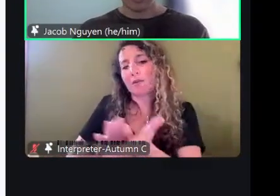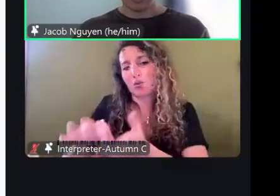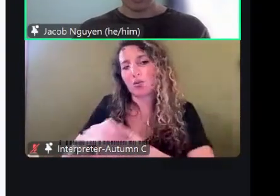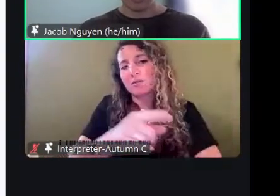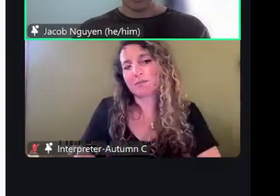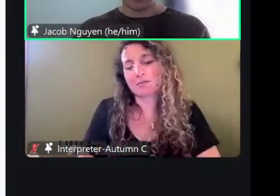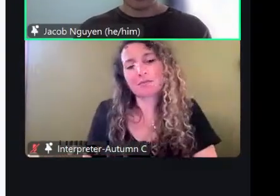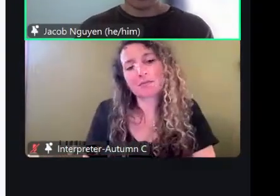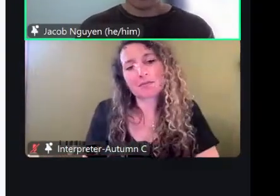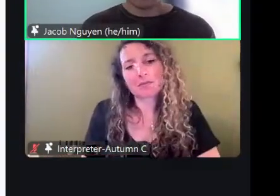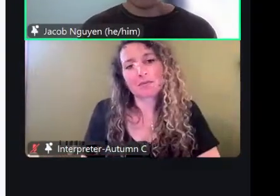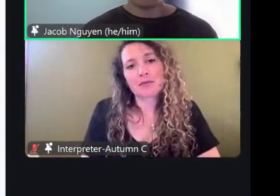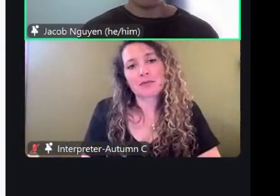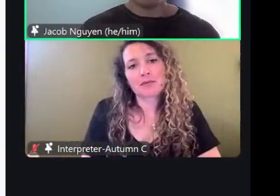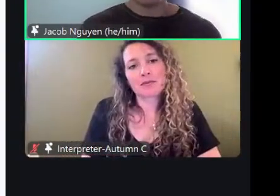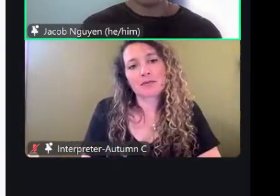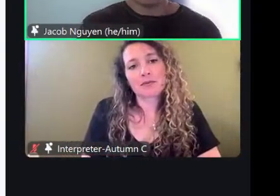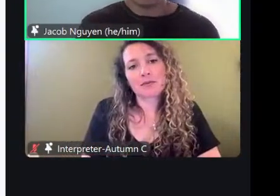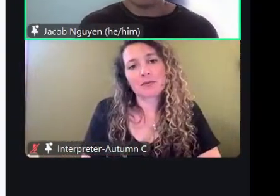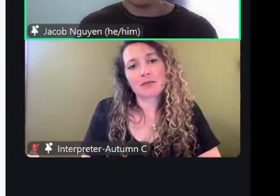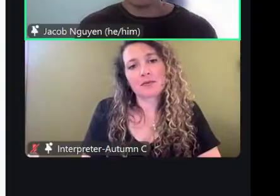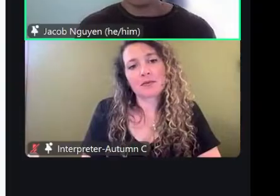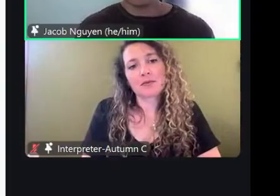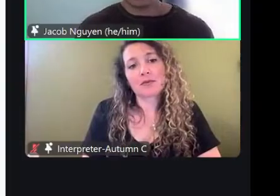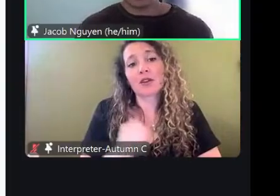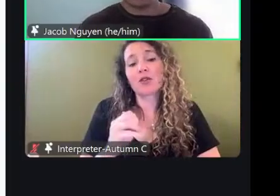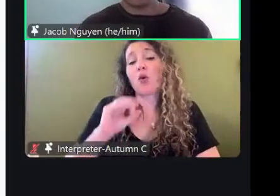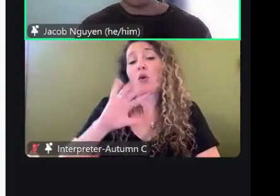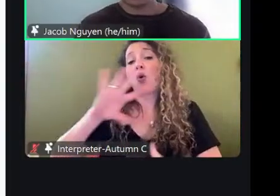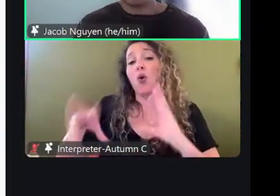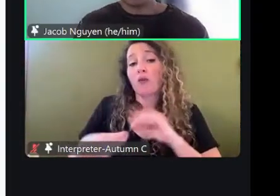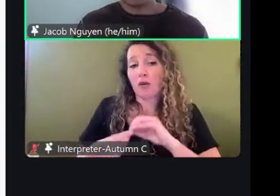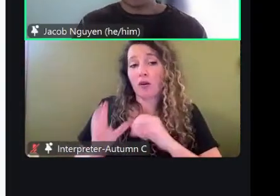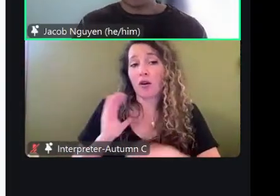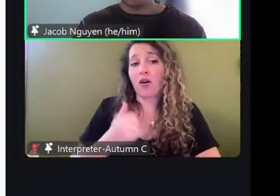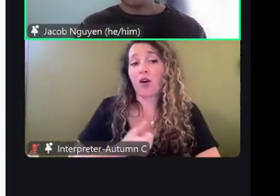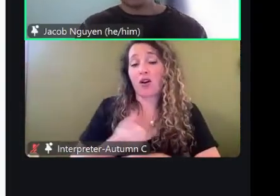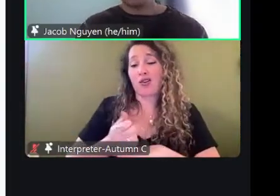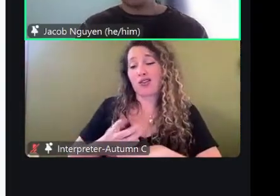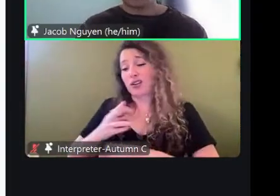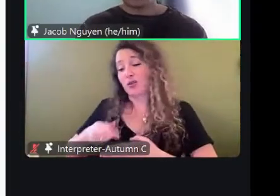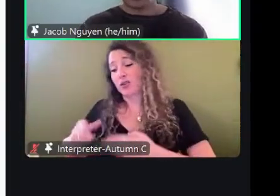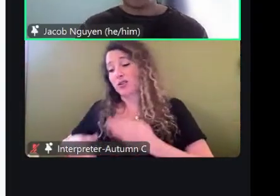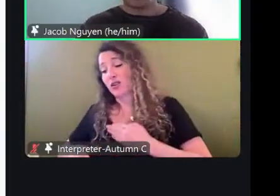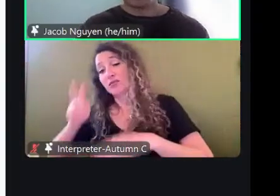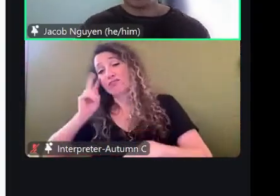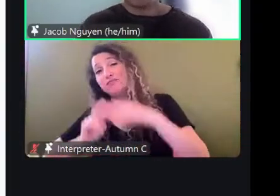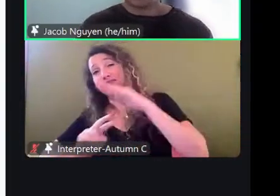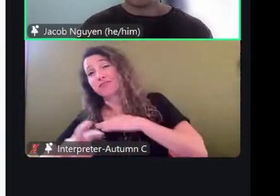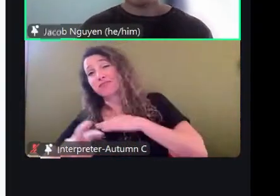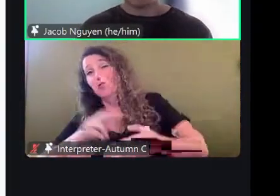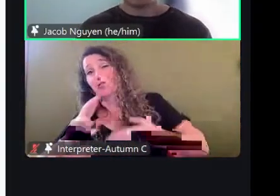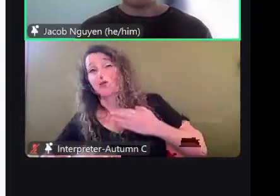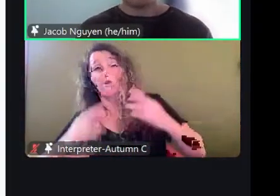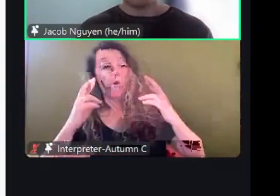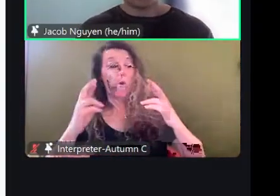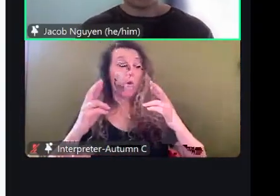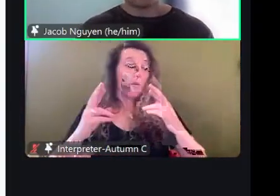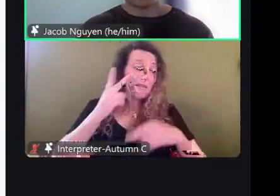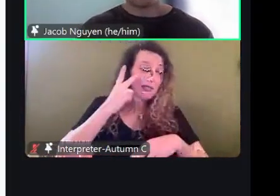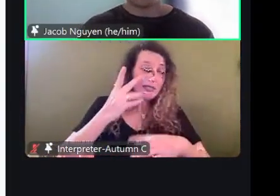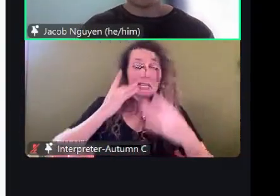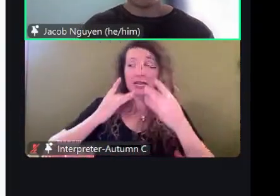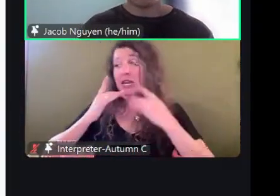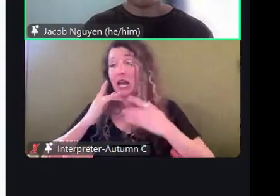on. So overall, our early results and our projected results hope to address gaps that can drive